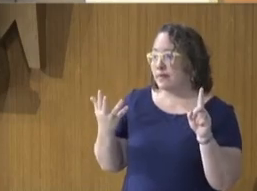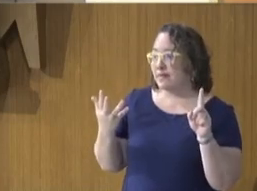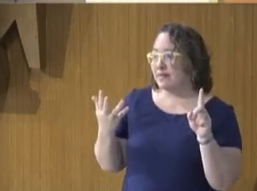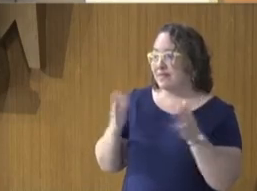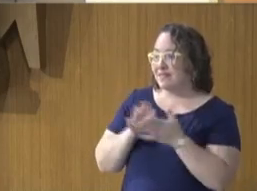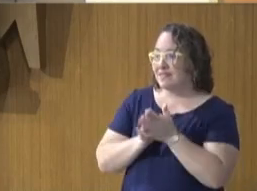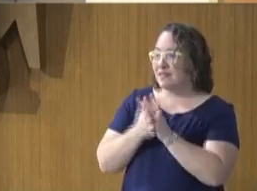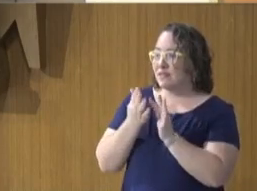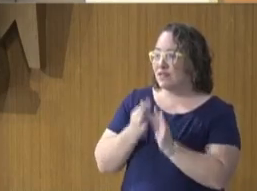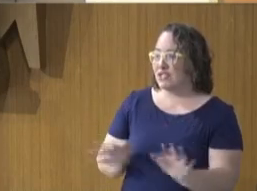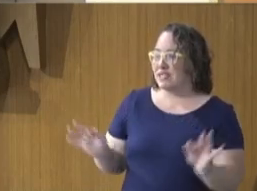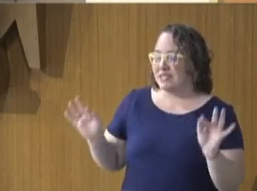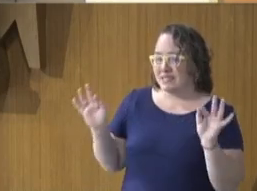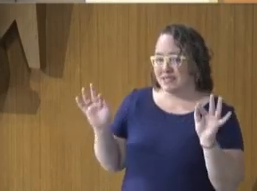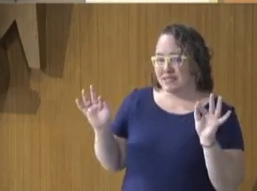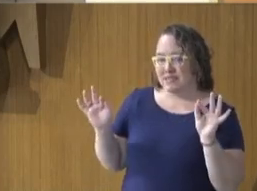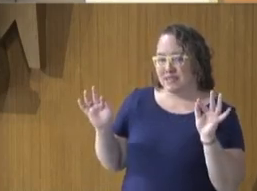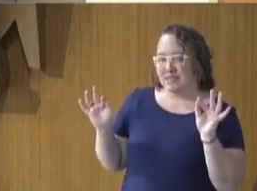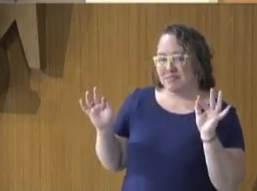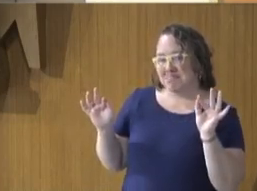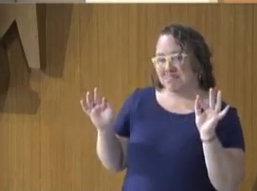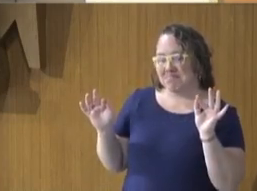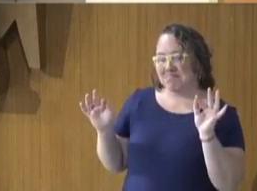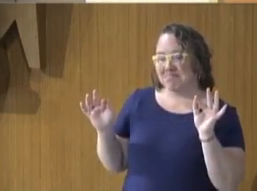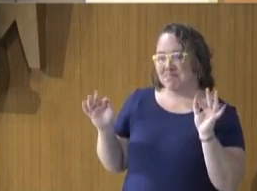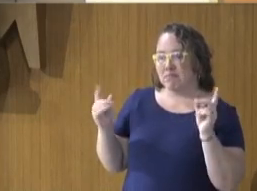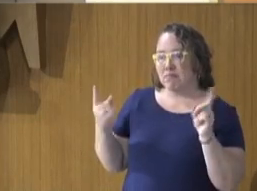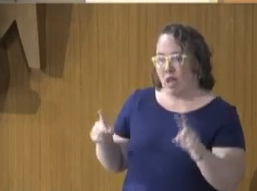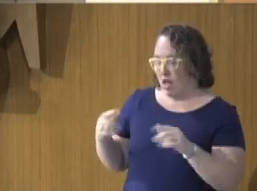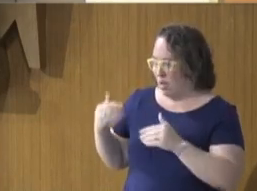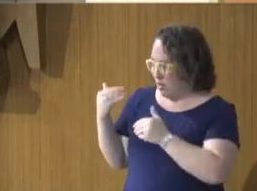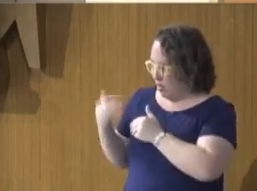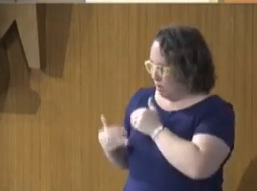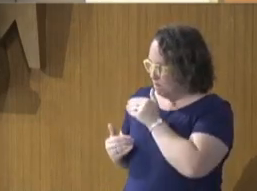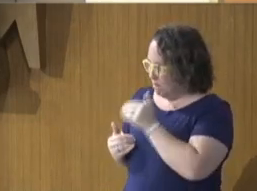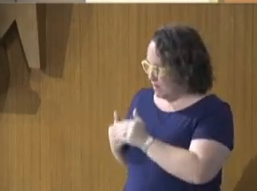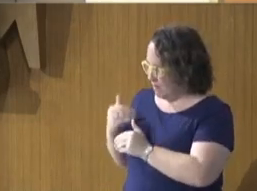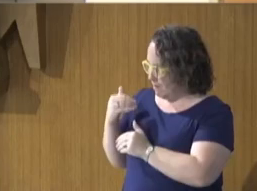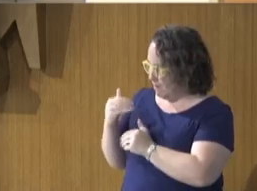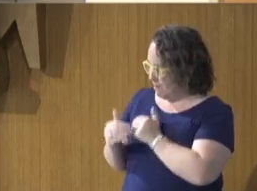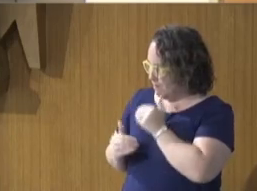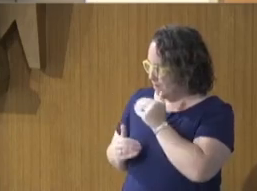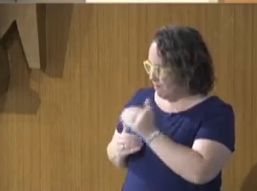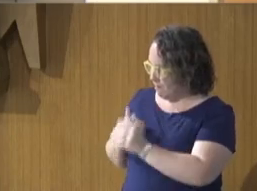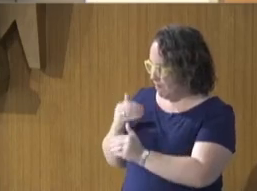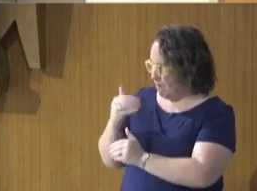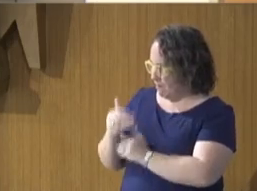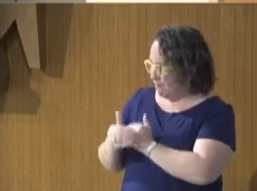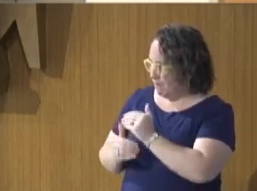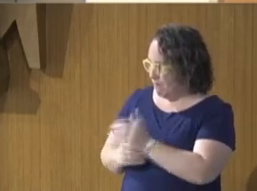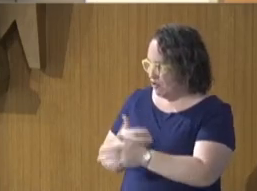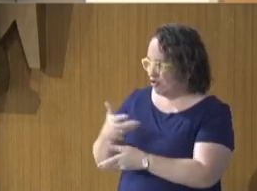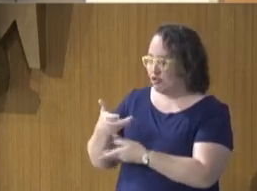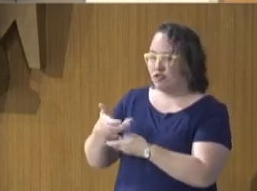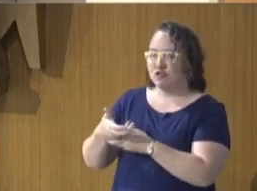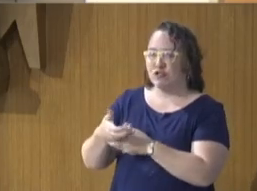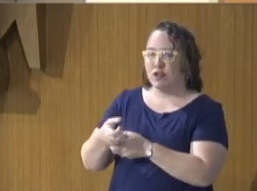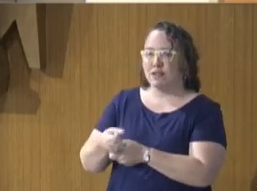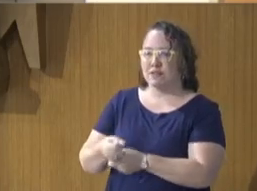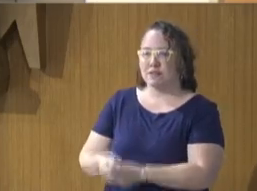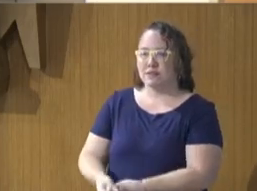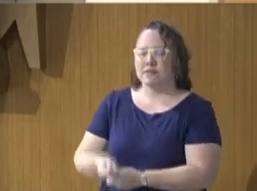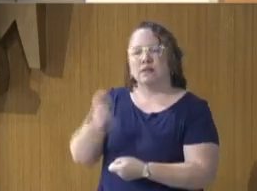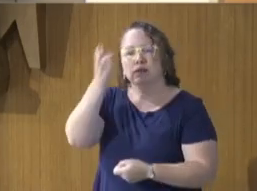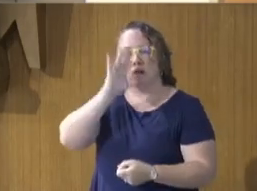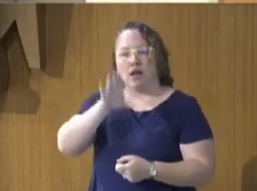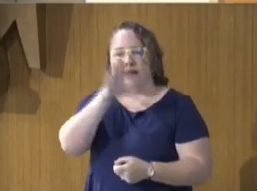free. And you've learned to trust God because you realize she never left you alone all those many months in